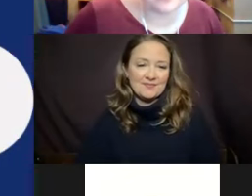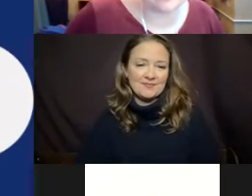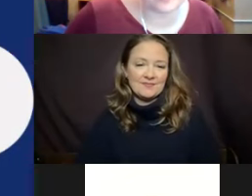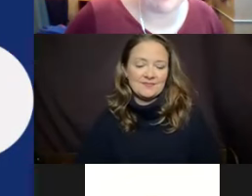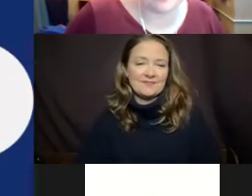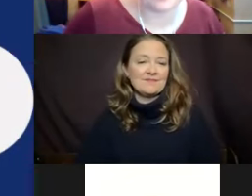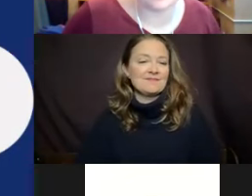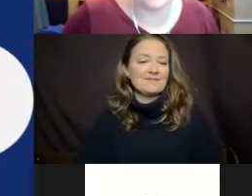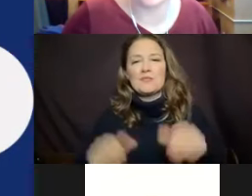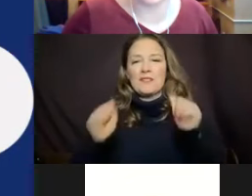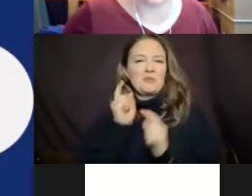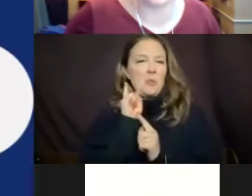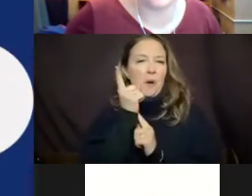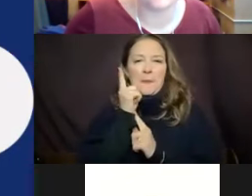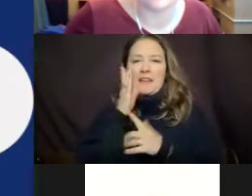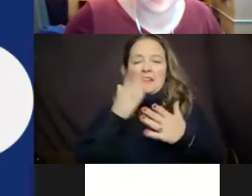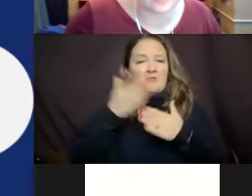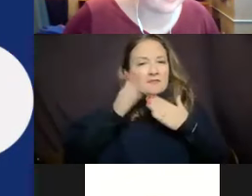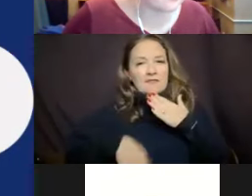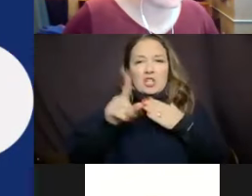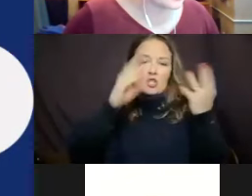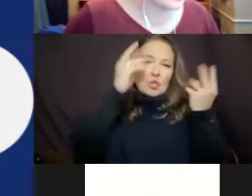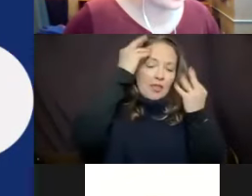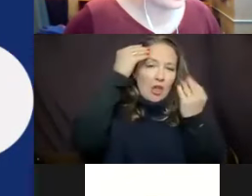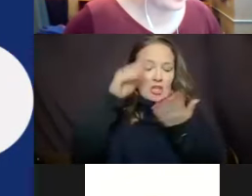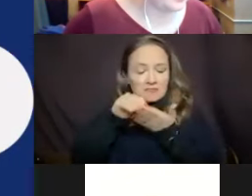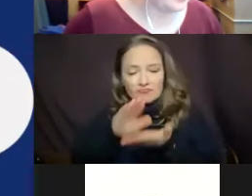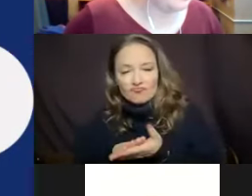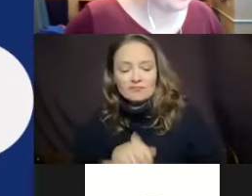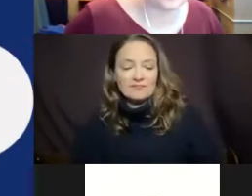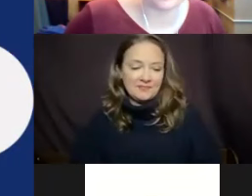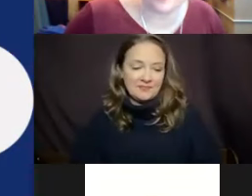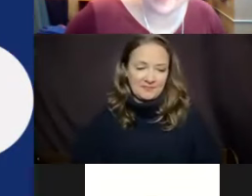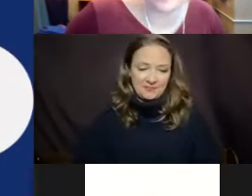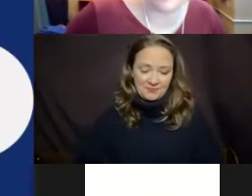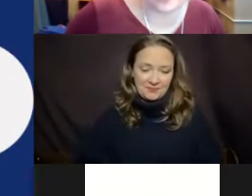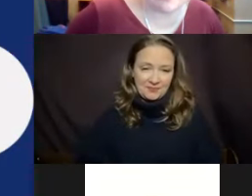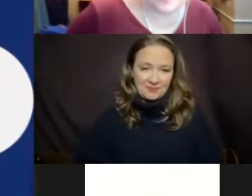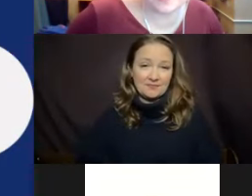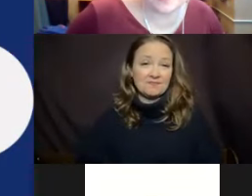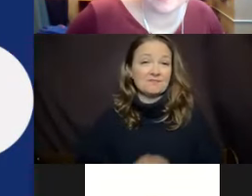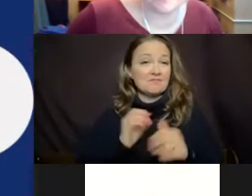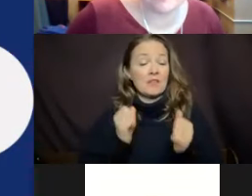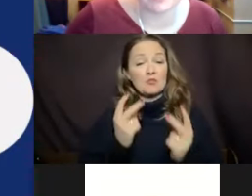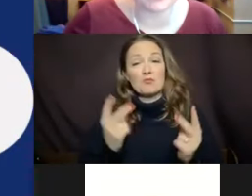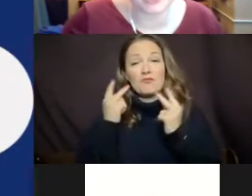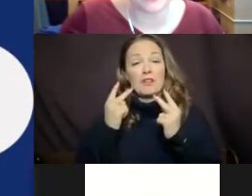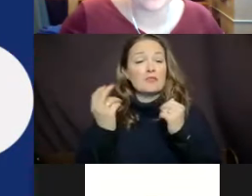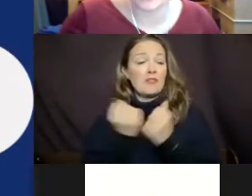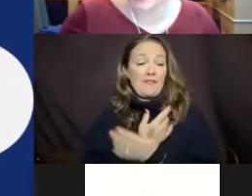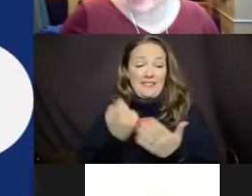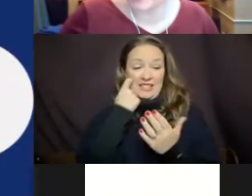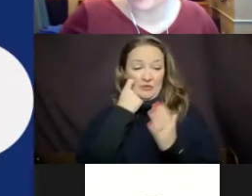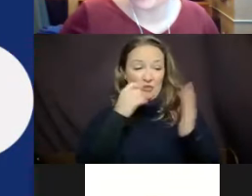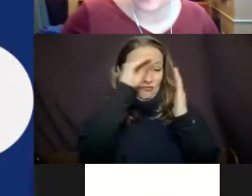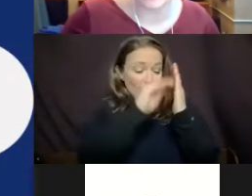last minute to wrap up any lingering thoughts you have, to reflect on what you've written, maybe share